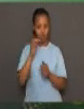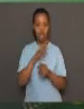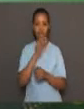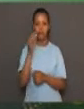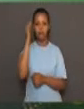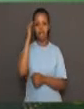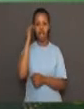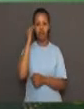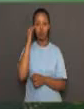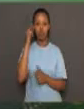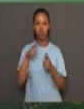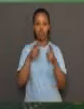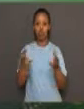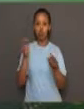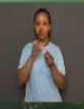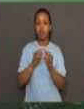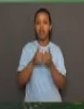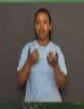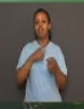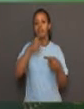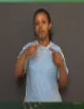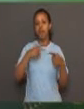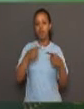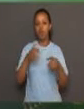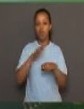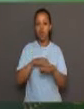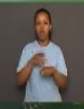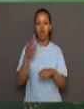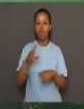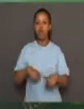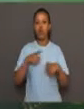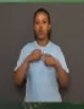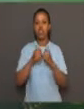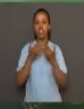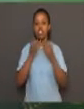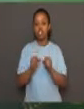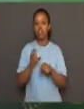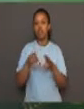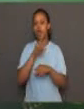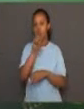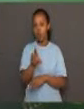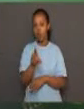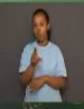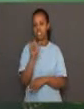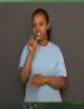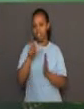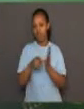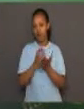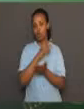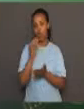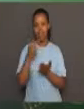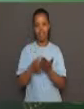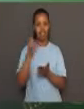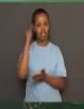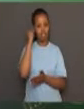increased brain size help the early man to survive? Take a few moments to think about